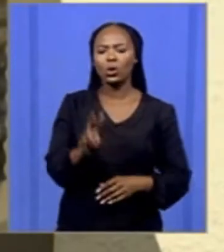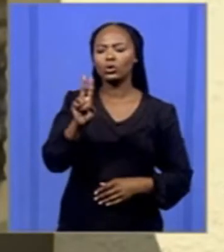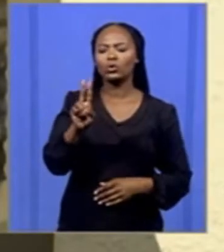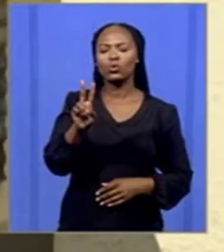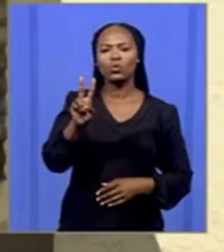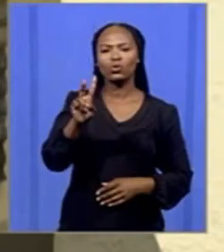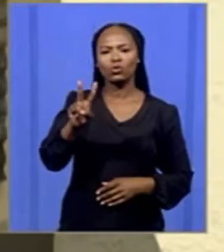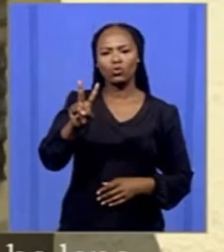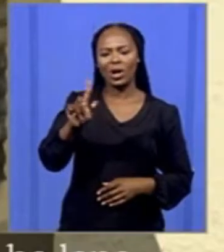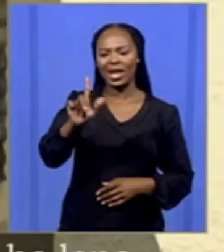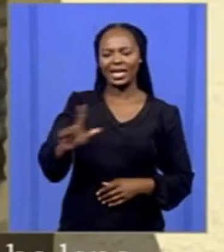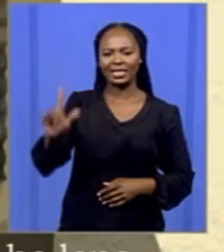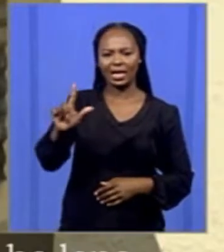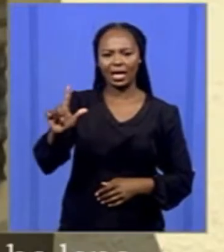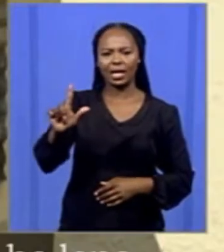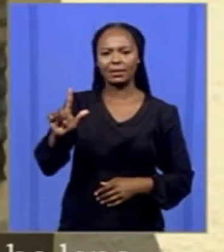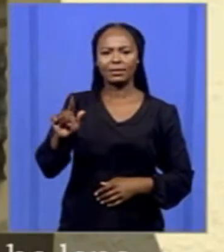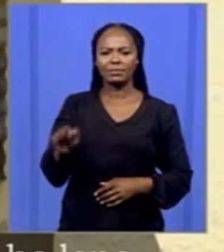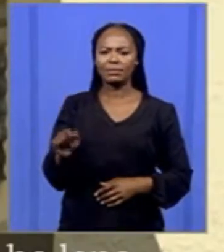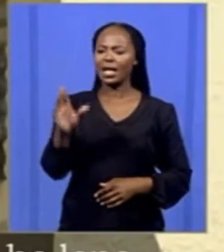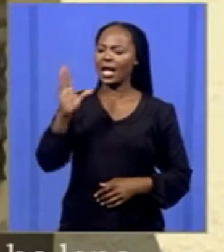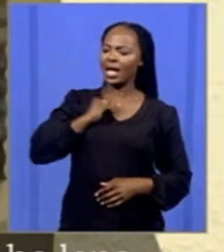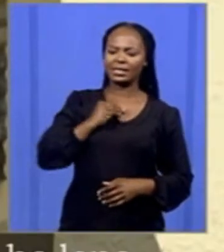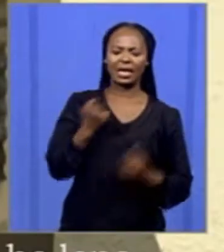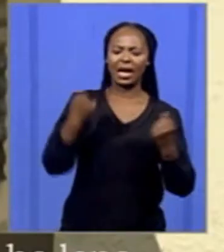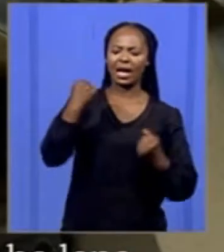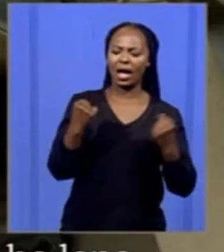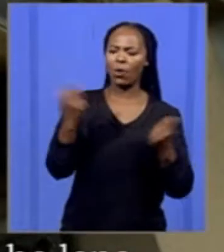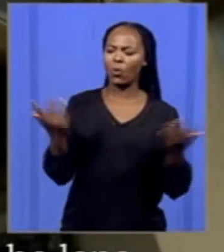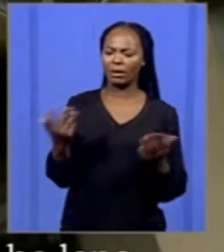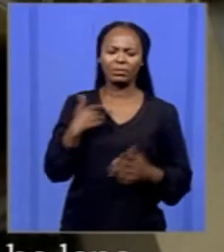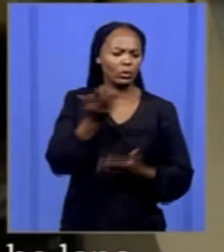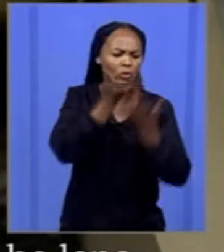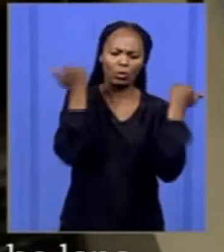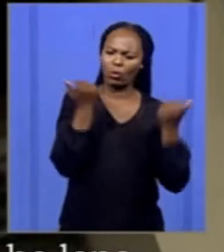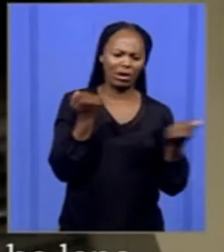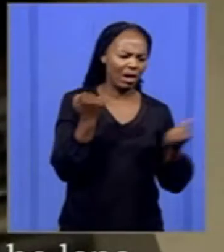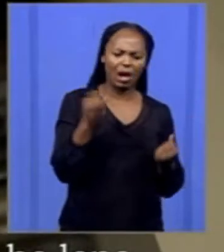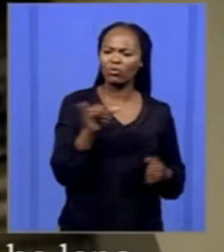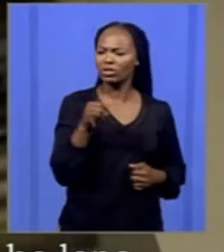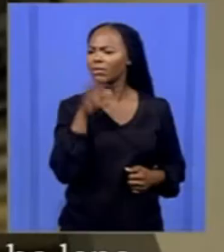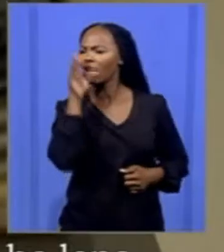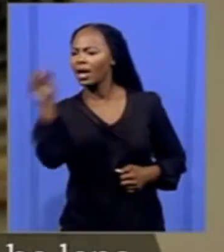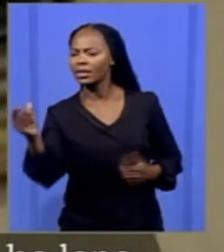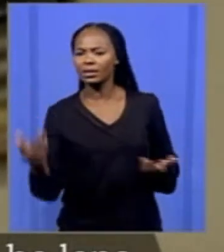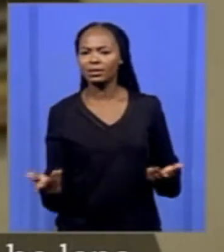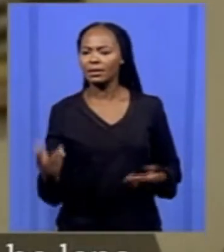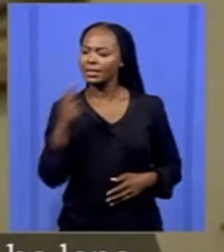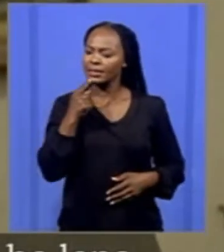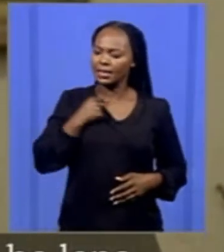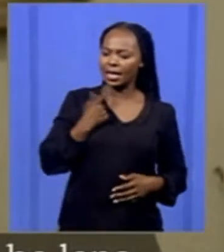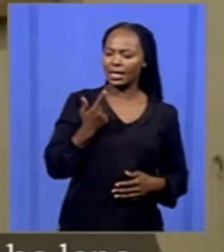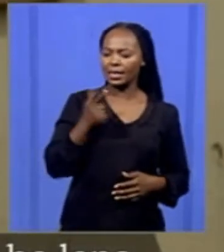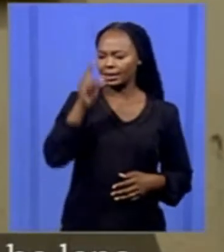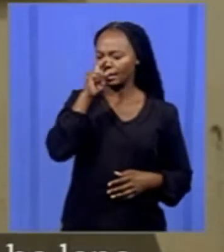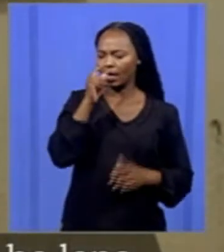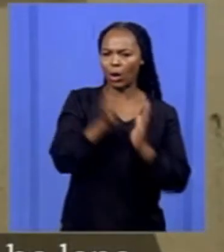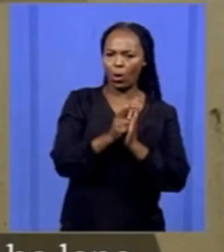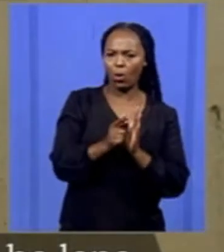asked where's the car. I don't know which car they were looking for, and from there they said to my sister-in-law and the